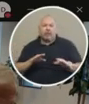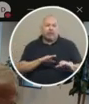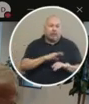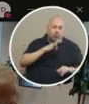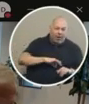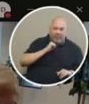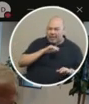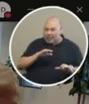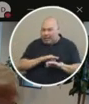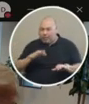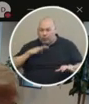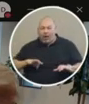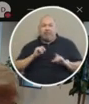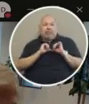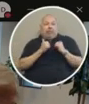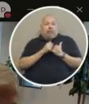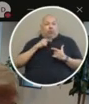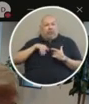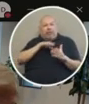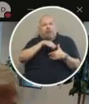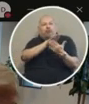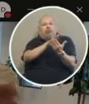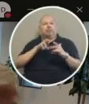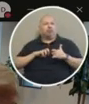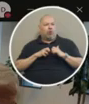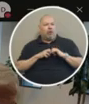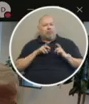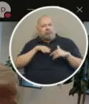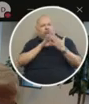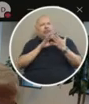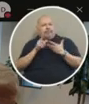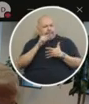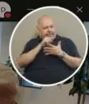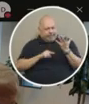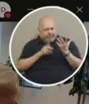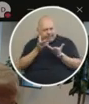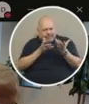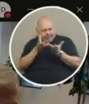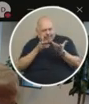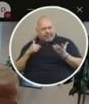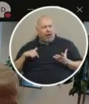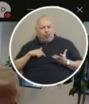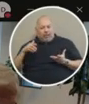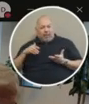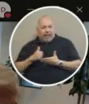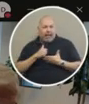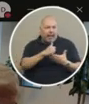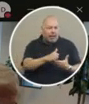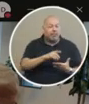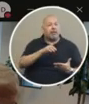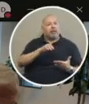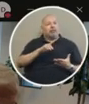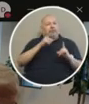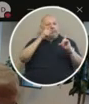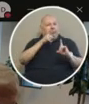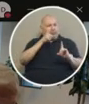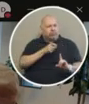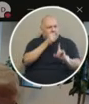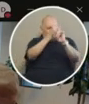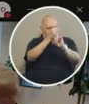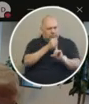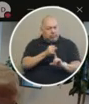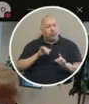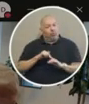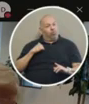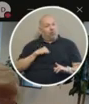agencies so that we can address the problem directly and specifically and in a targeted way. And so we are working with